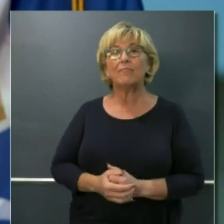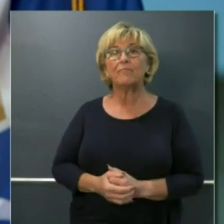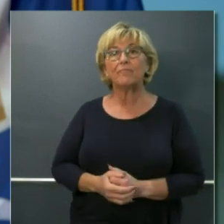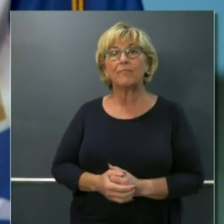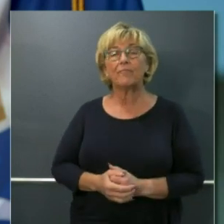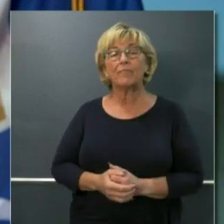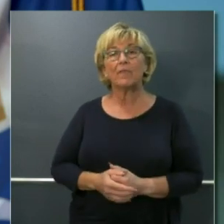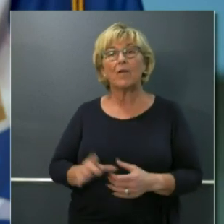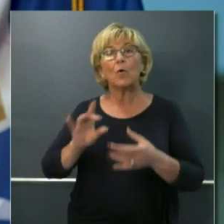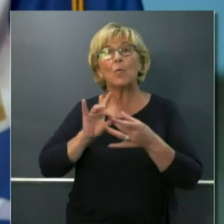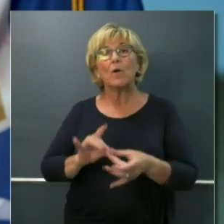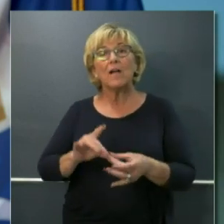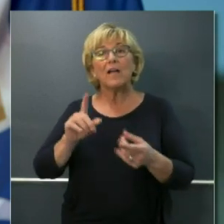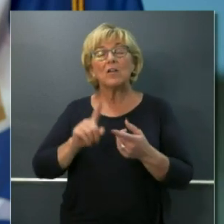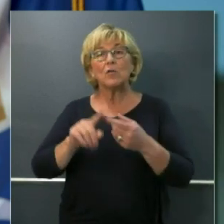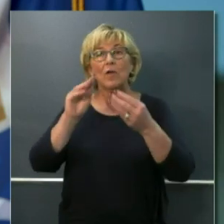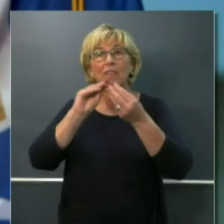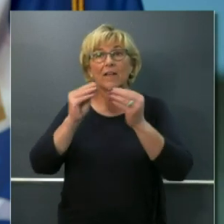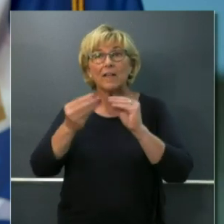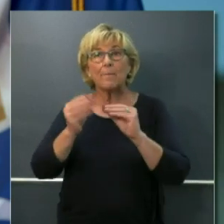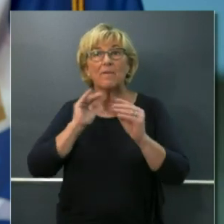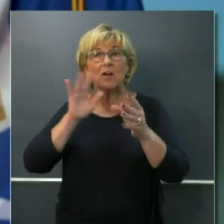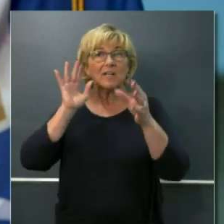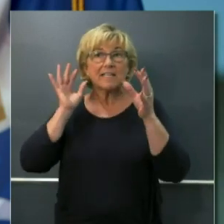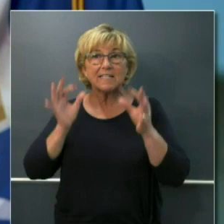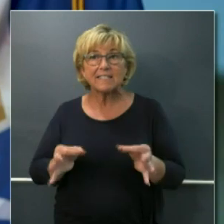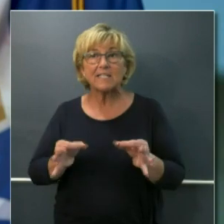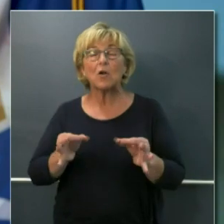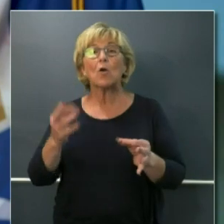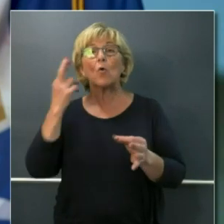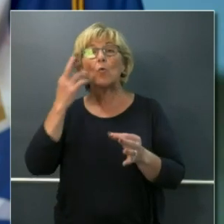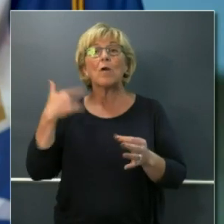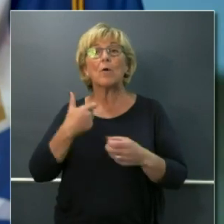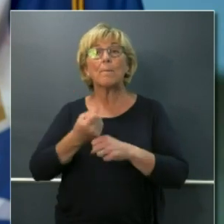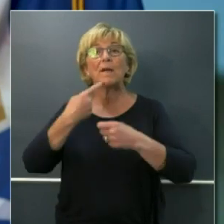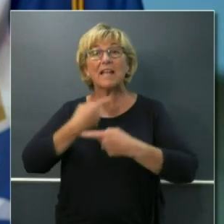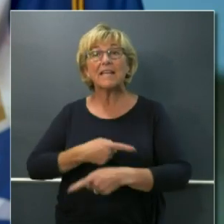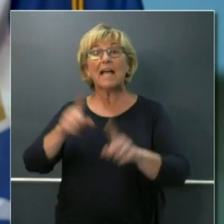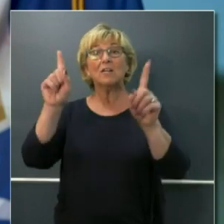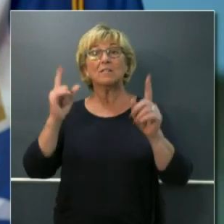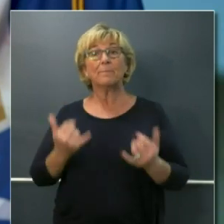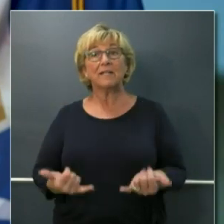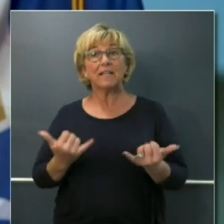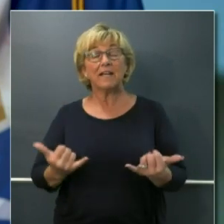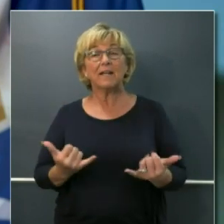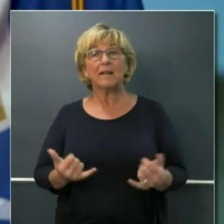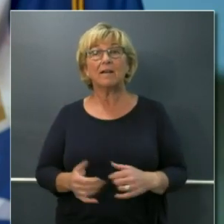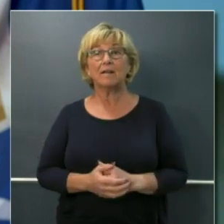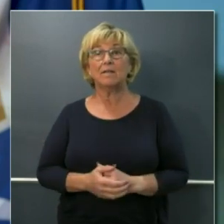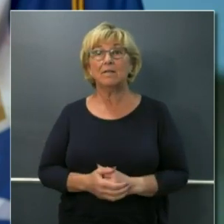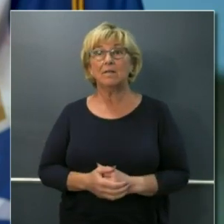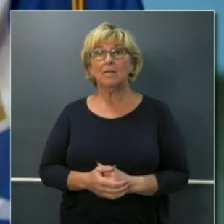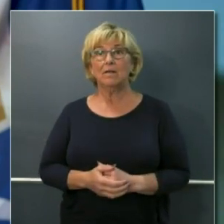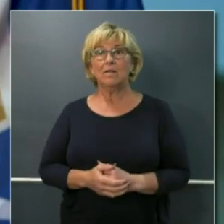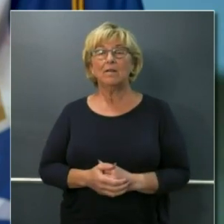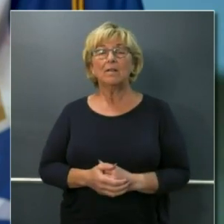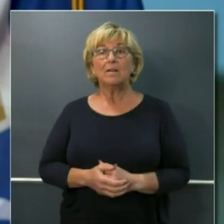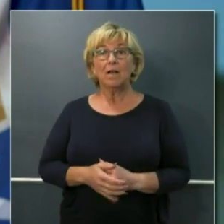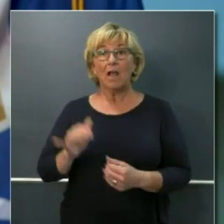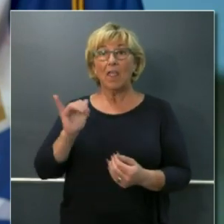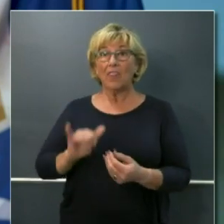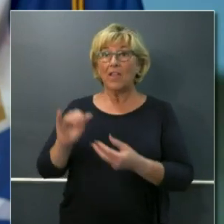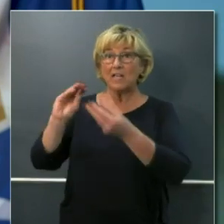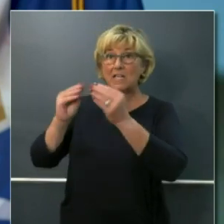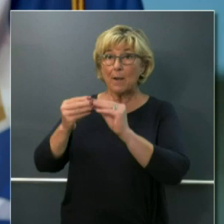as it relates to the data in terms of our decision-making, the reason we're making the announcement today is regardless of our model, the facts that are